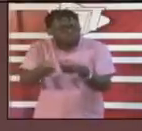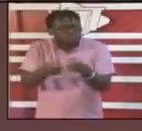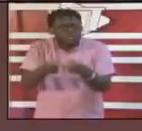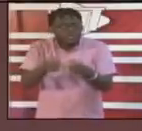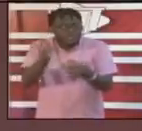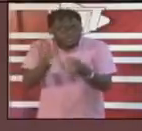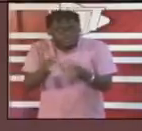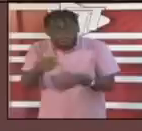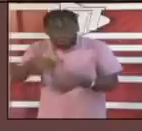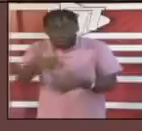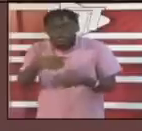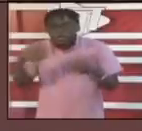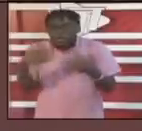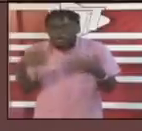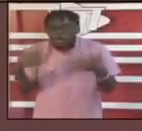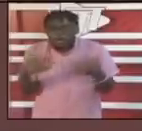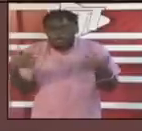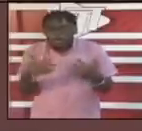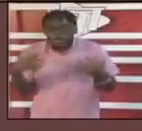to your child.